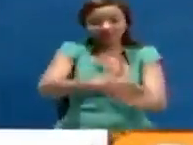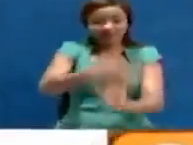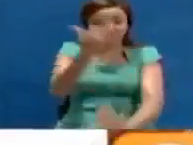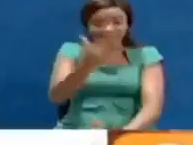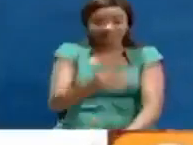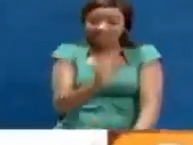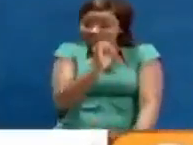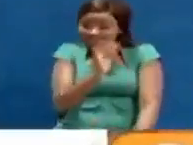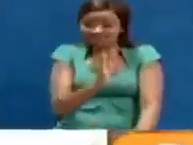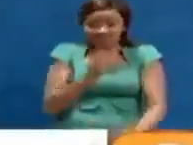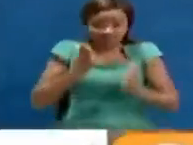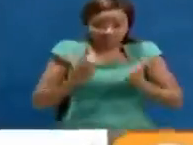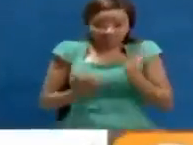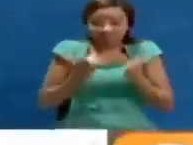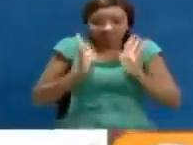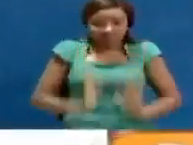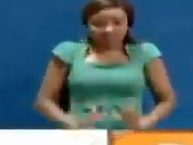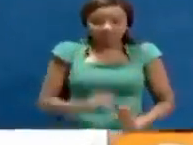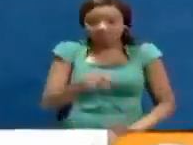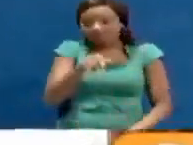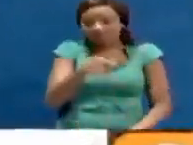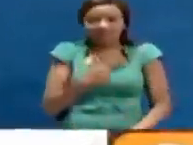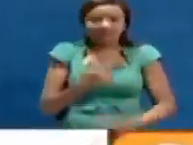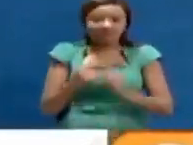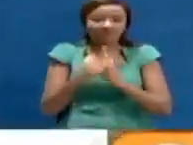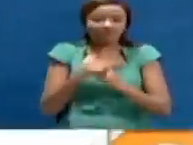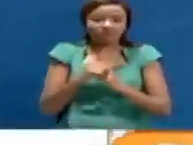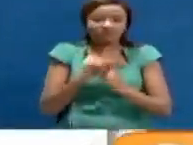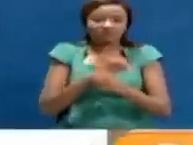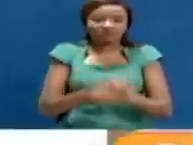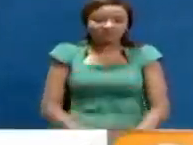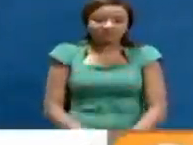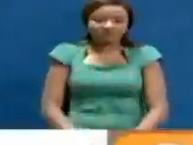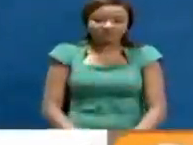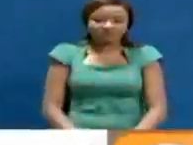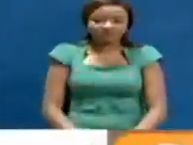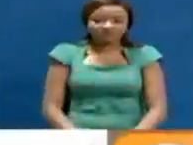happen should one of them be positive with it.